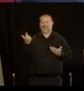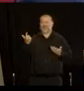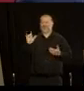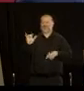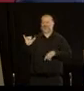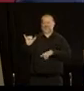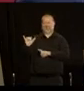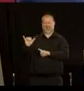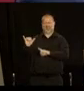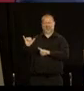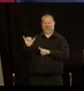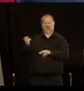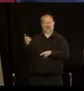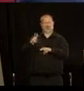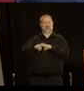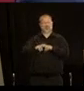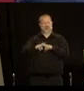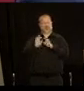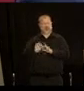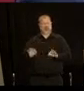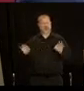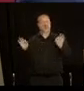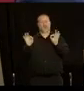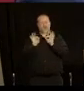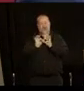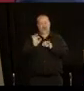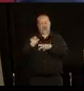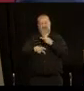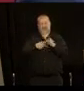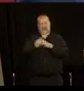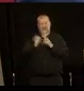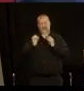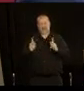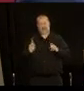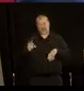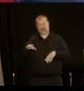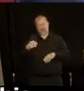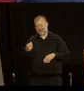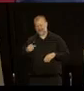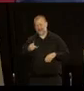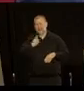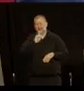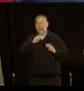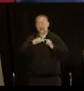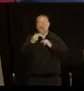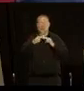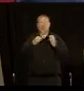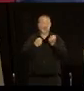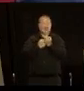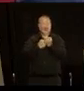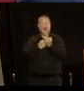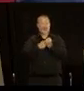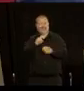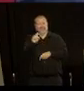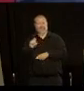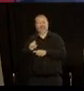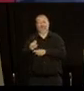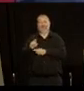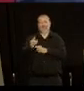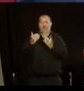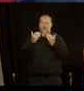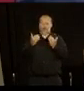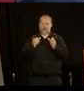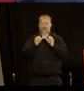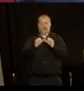that increases in value these types of opportunities to build the support that we need to move